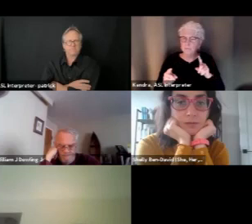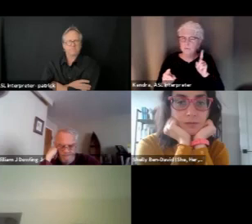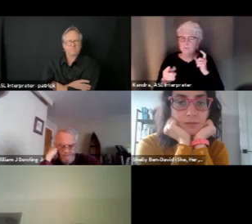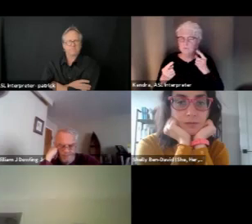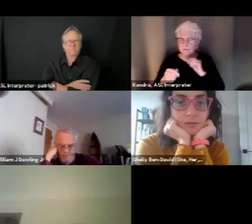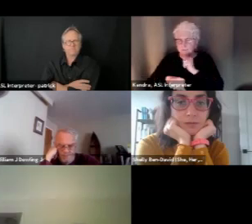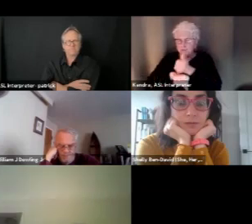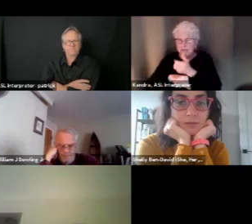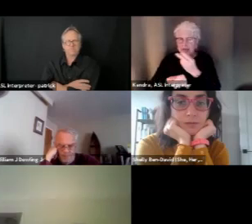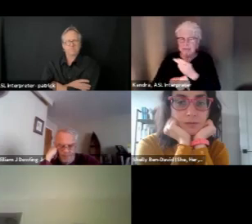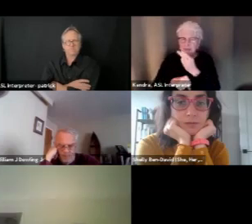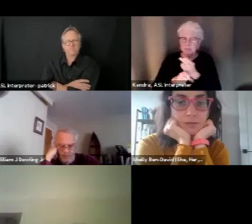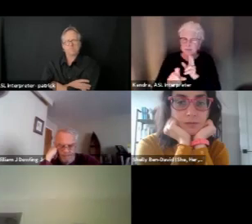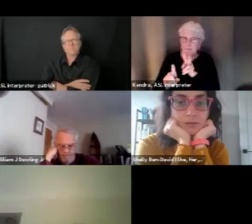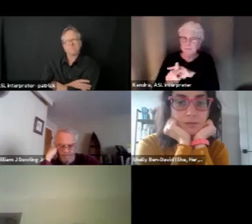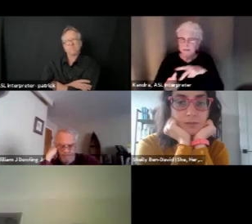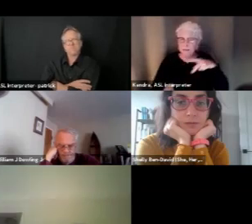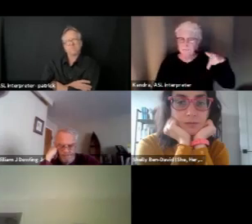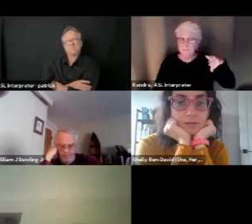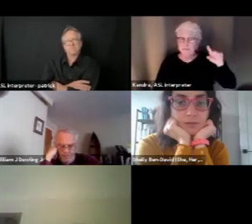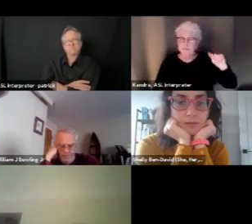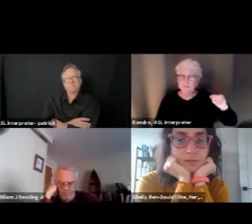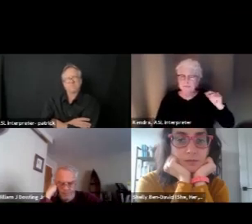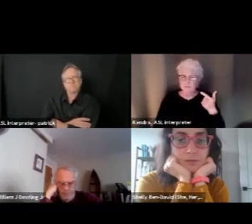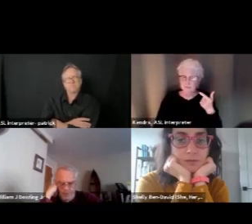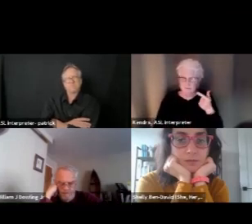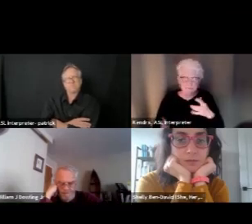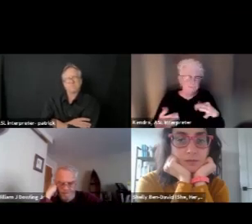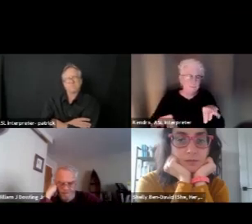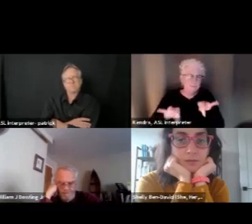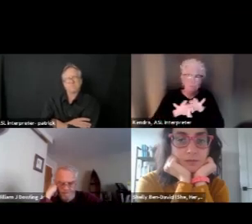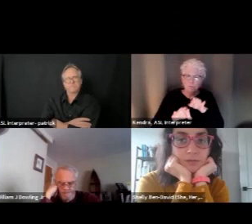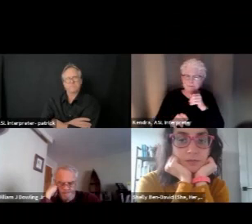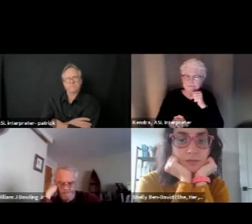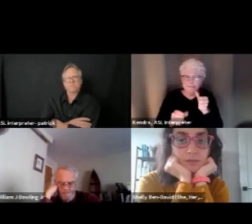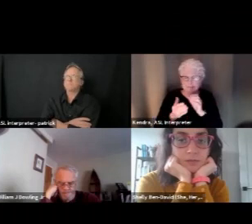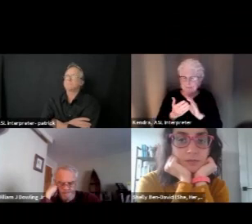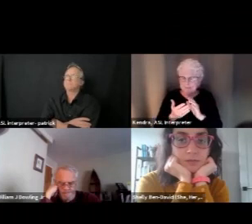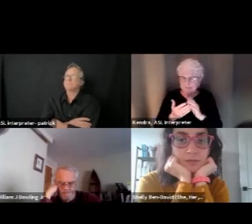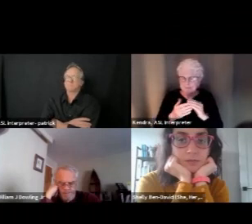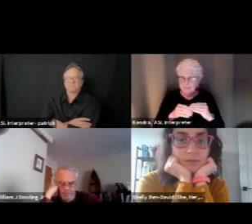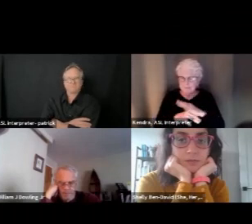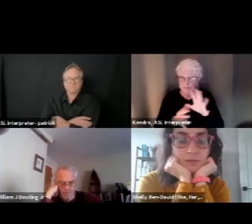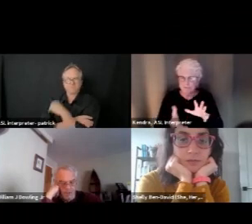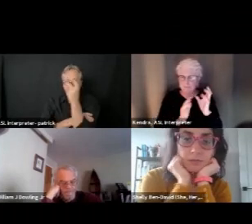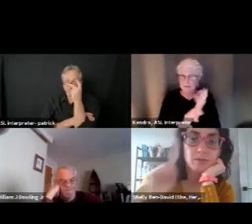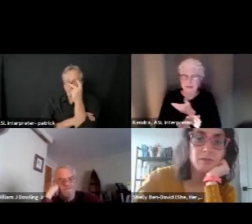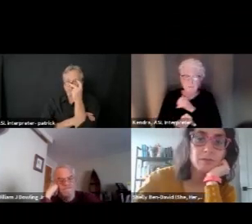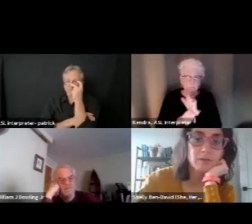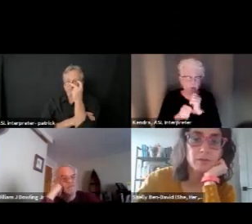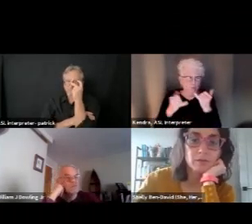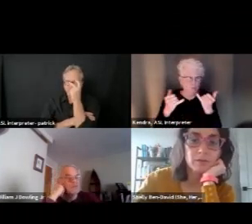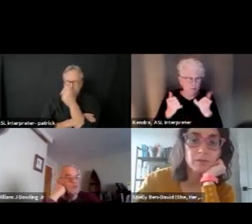important because it's I just think it's important that we don't let that kind of thing slip into this work right now. And